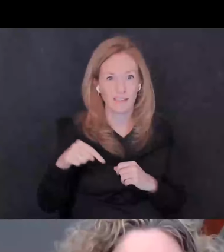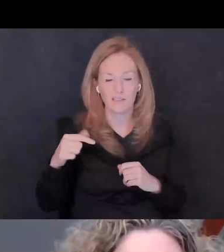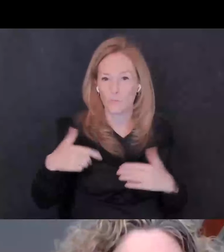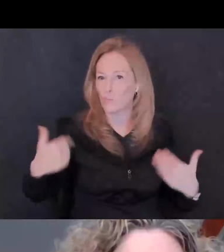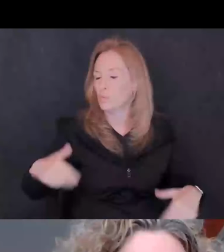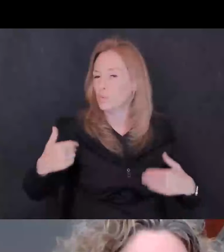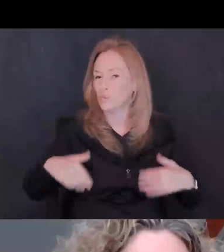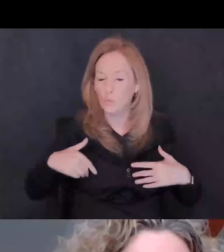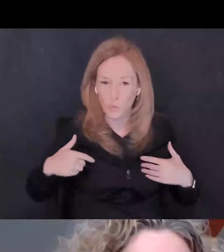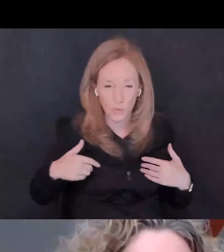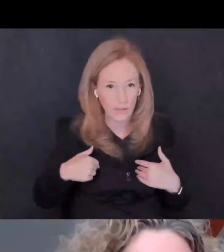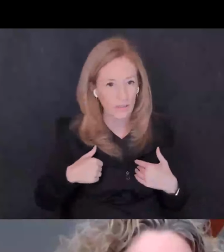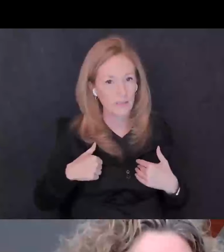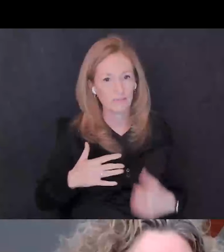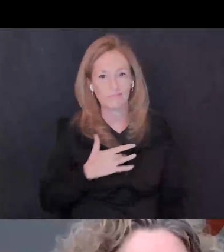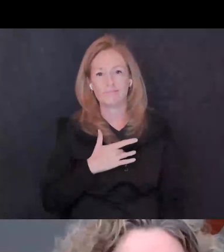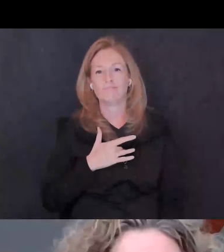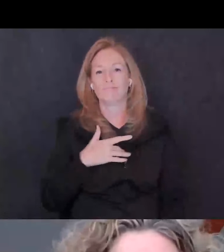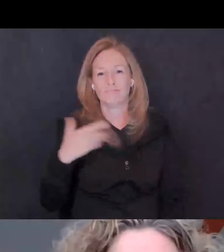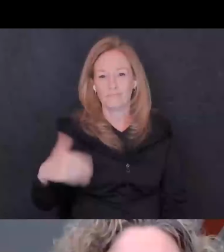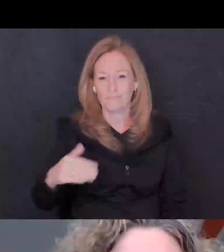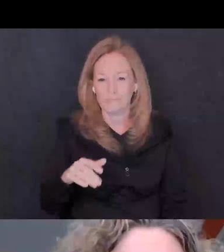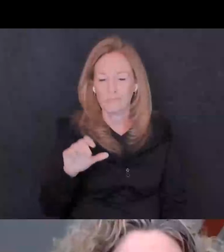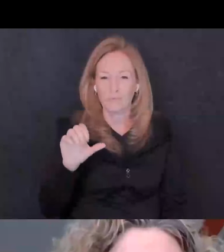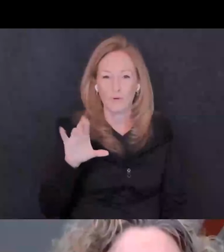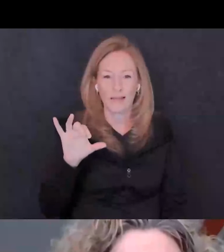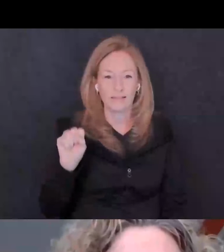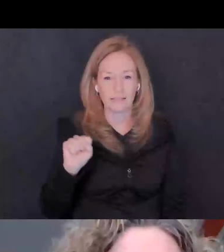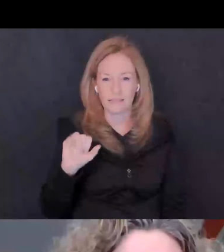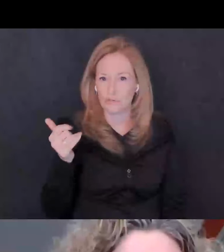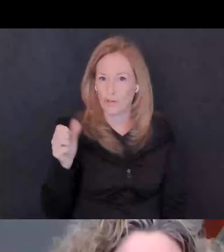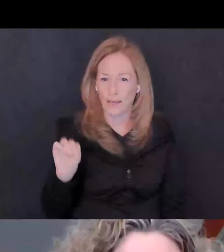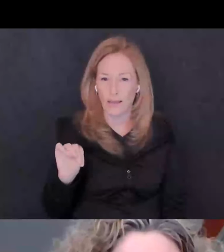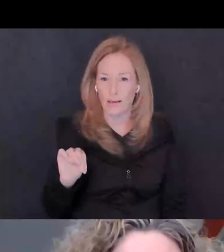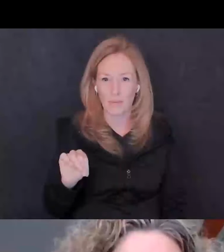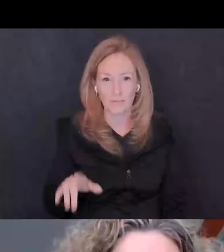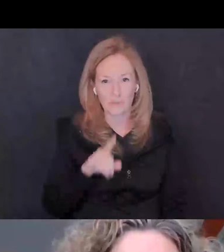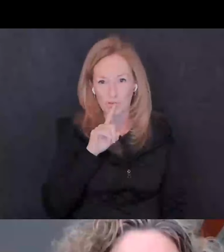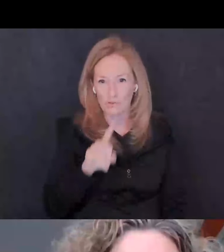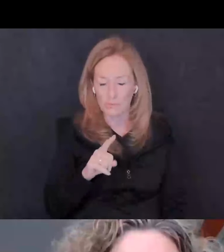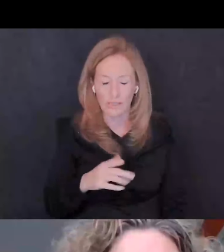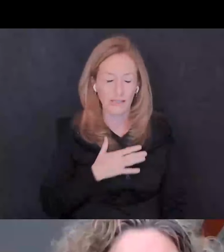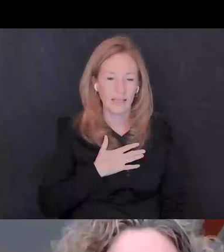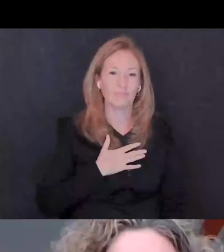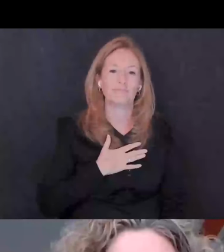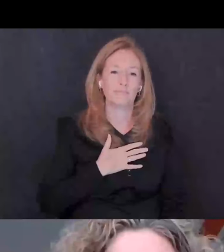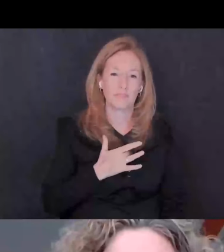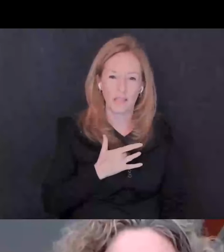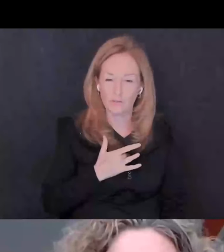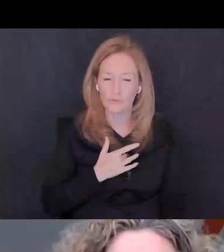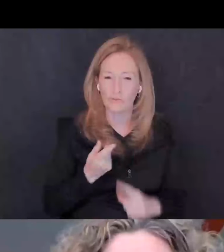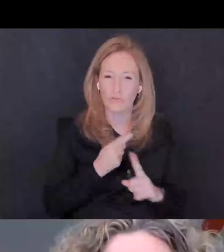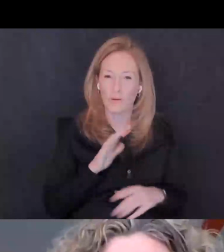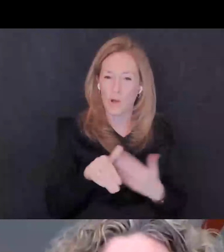I've been part of. I'm just really deeply moved by the presentations, and I'm so grateful